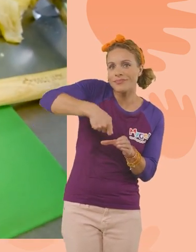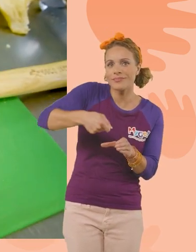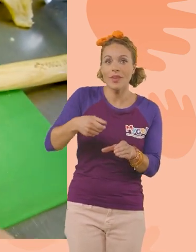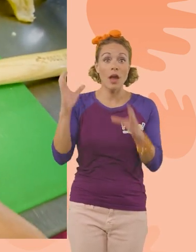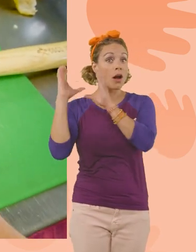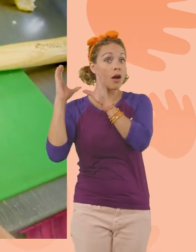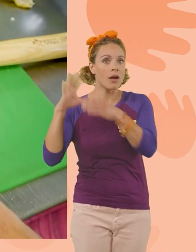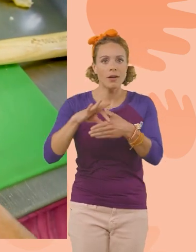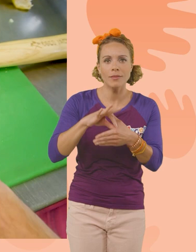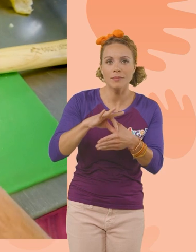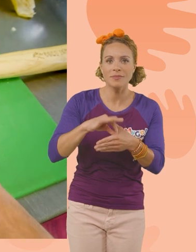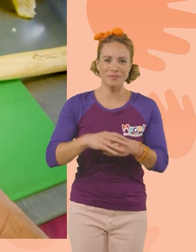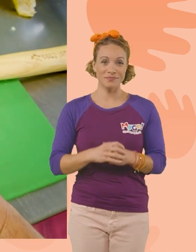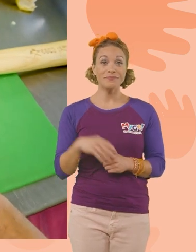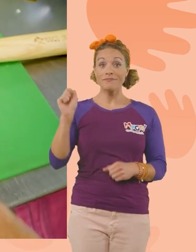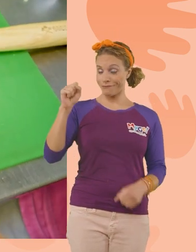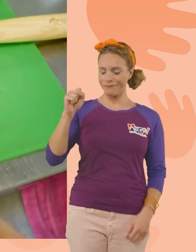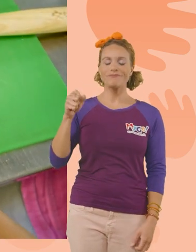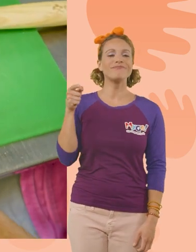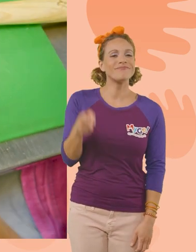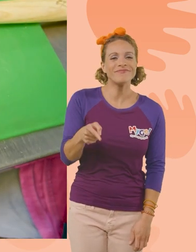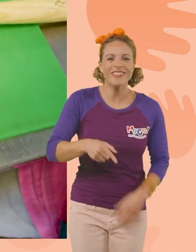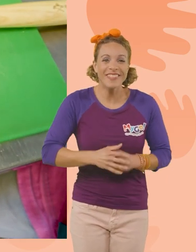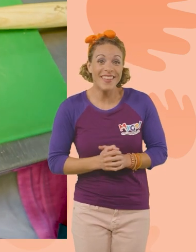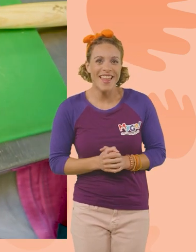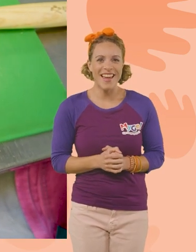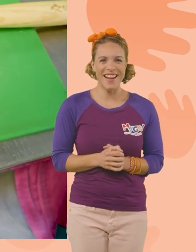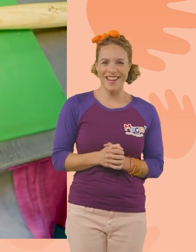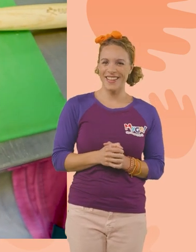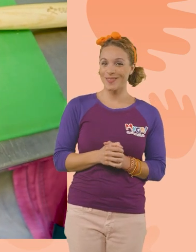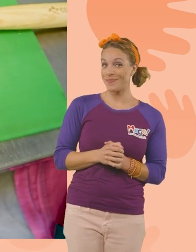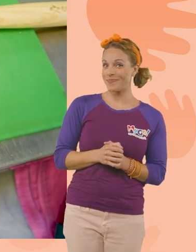coconut meat. Yeah, right in there.